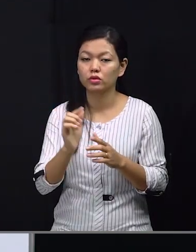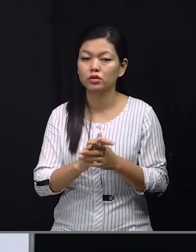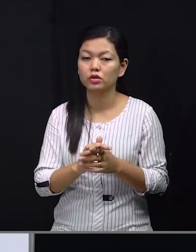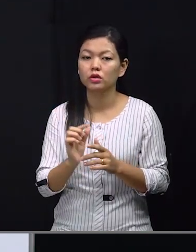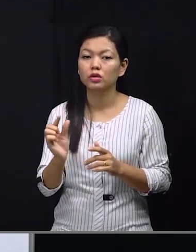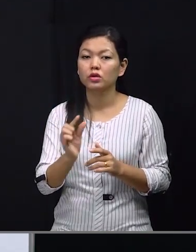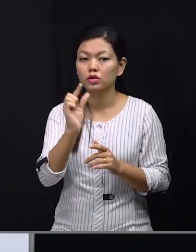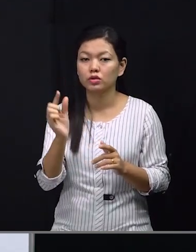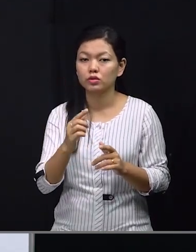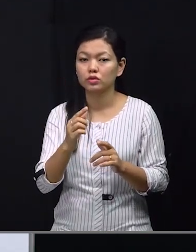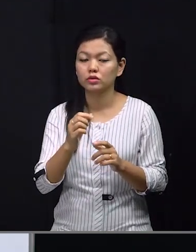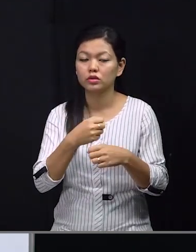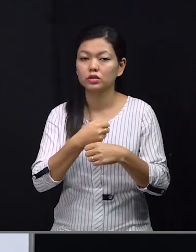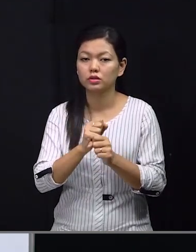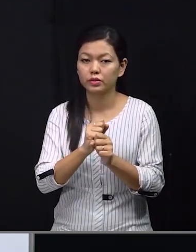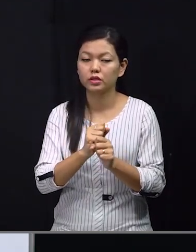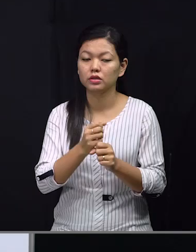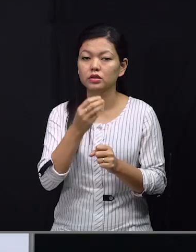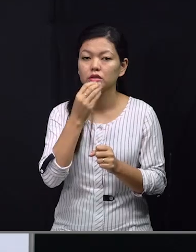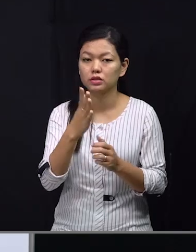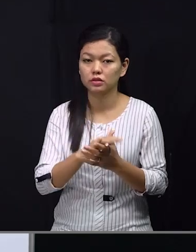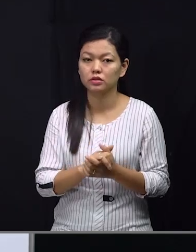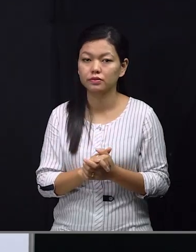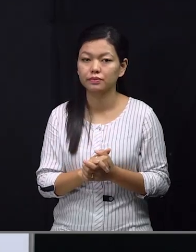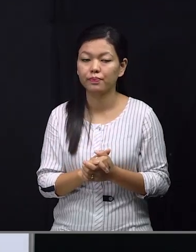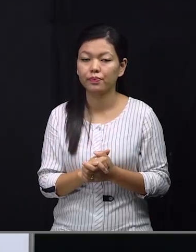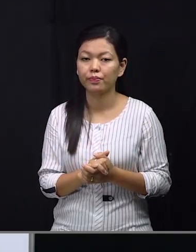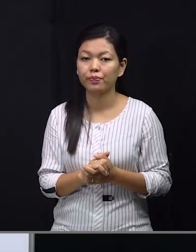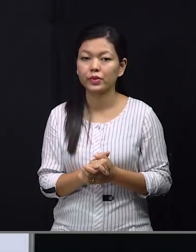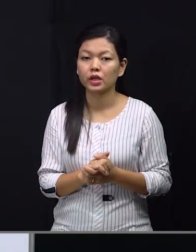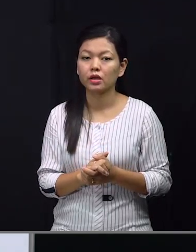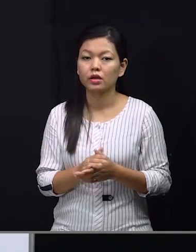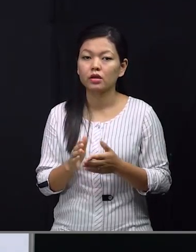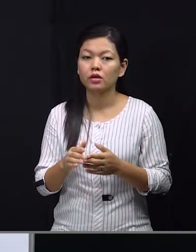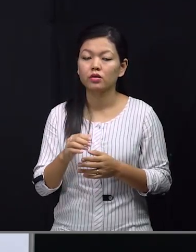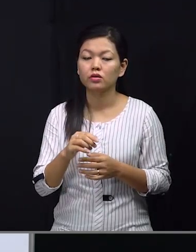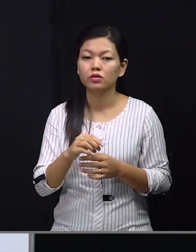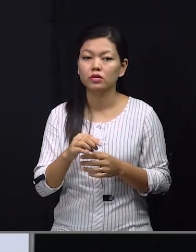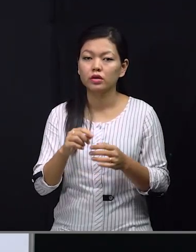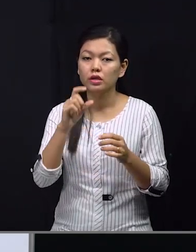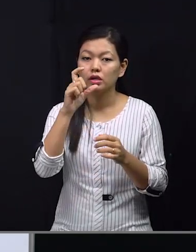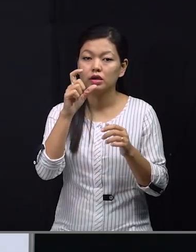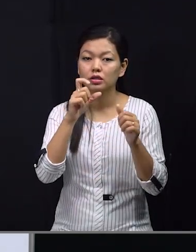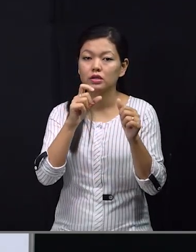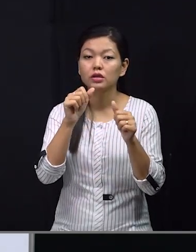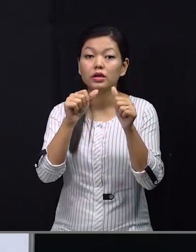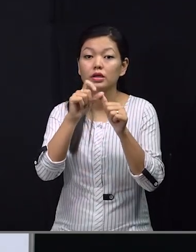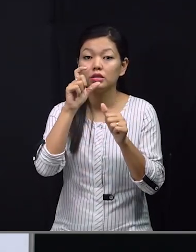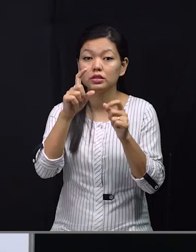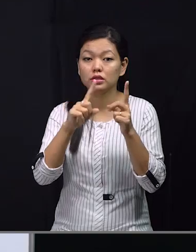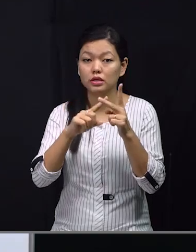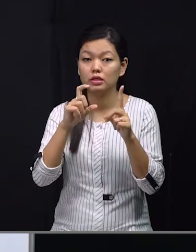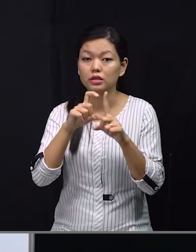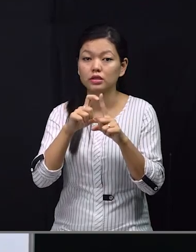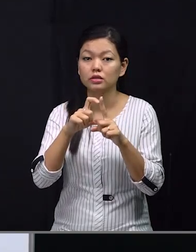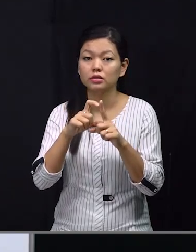using chlorine and bromine in the presence of a Lewis acid catalyst like iron 3 catalyst. So